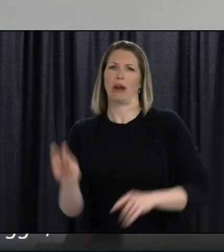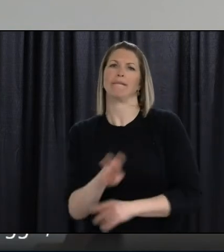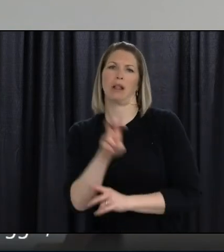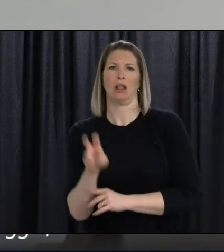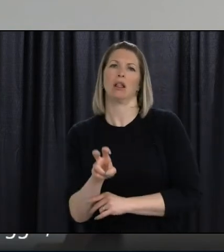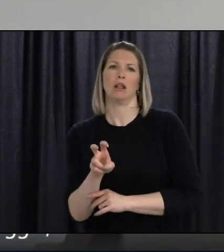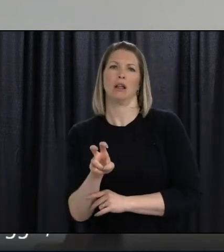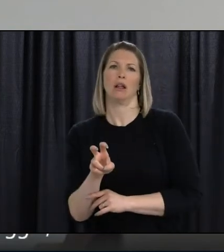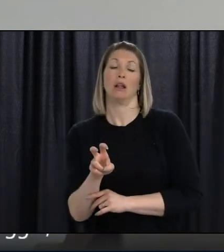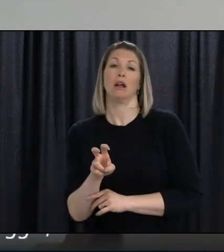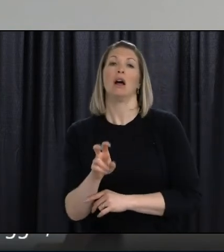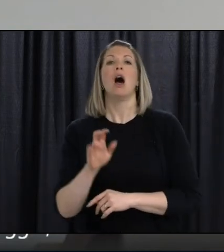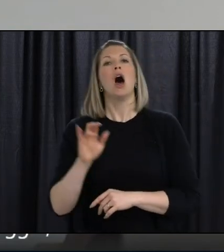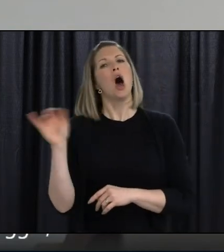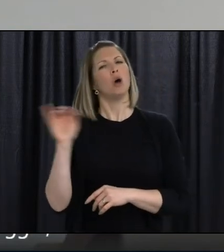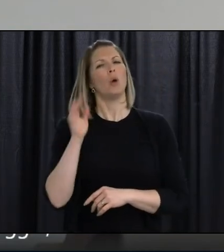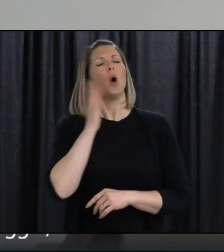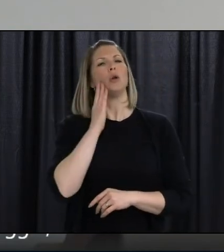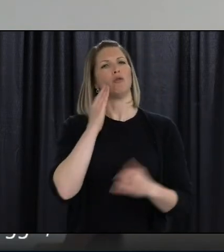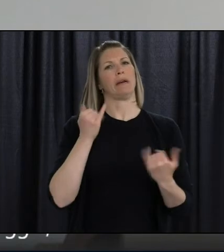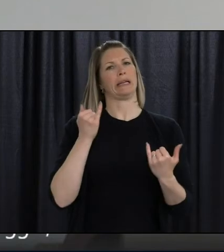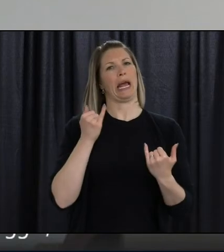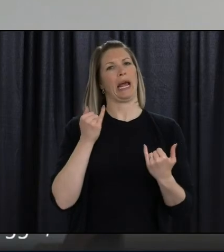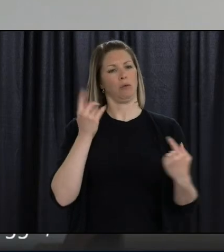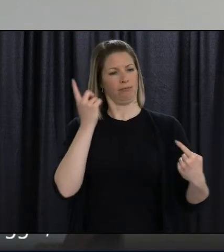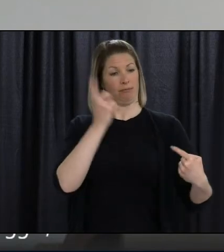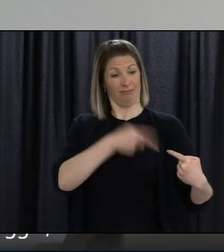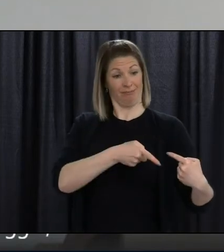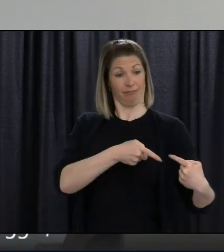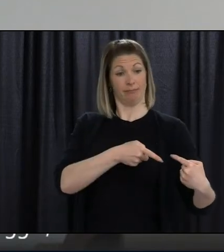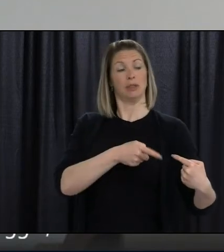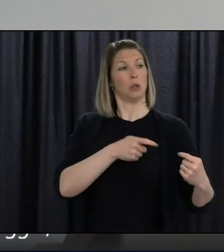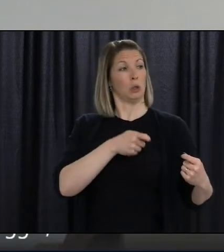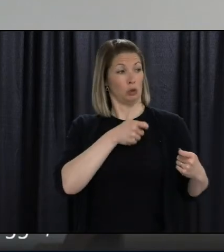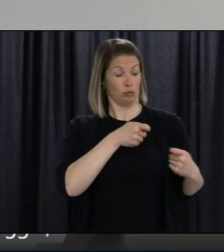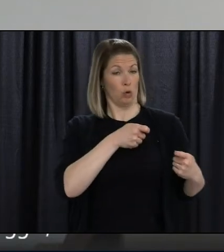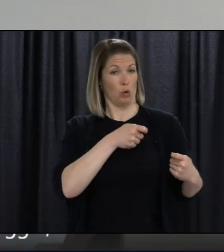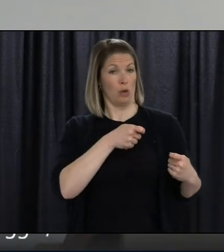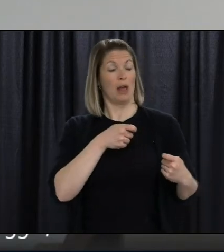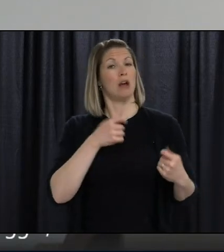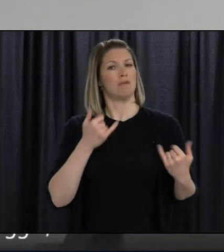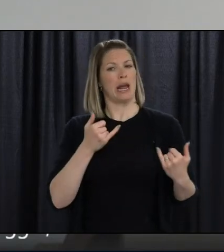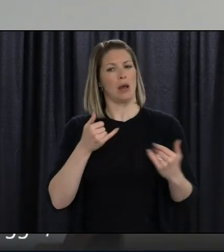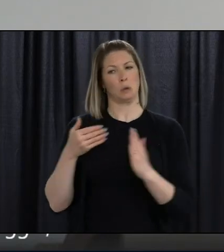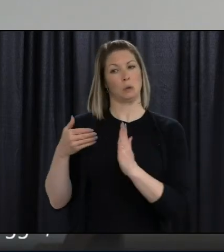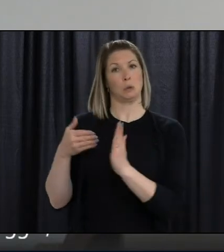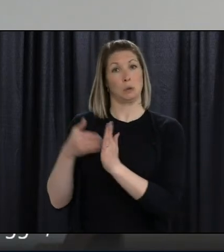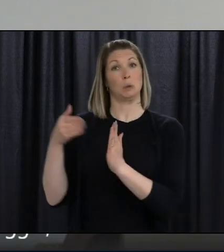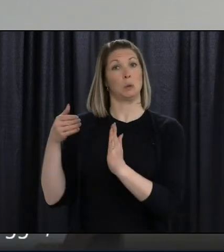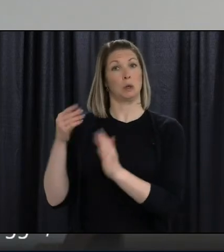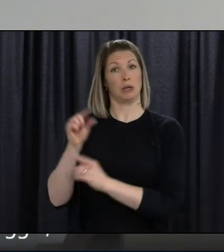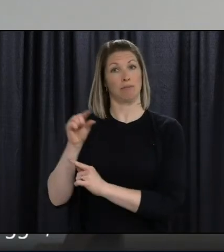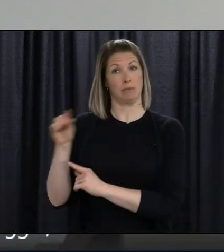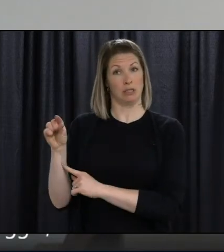our borders, our only safety net at that period would be the empty beds we have in hospital. And if we fill them